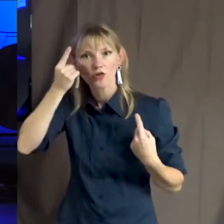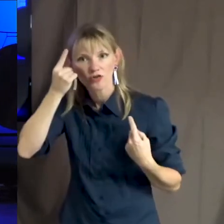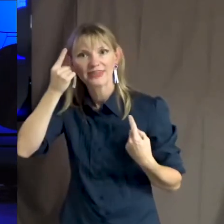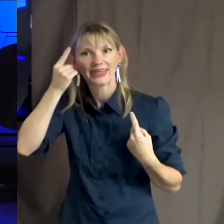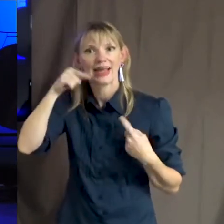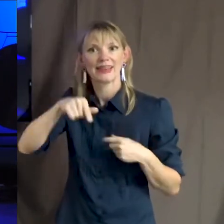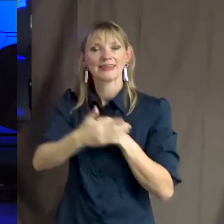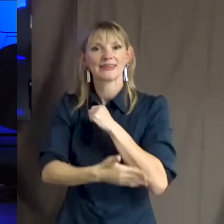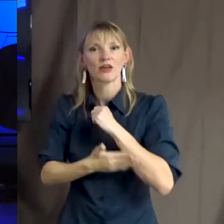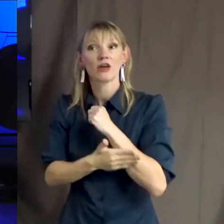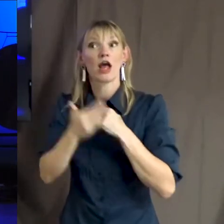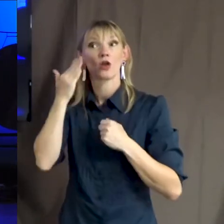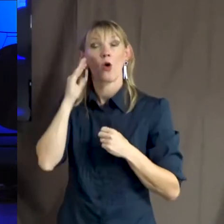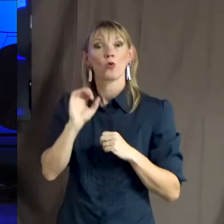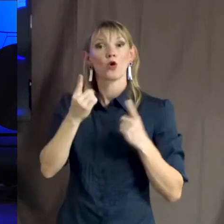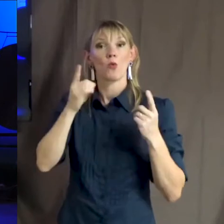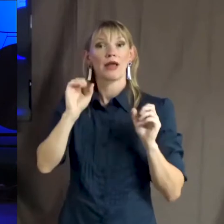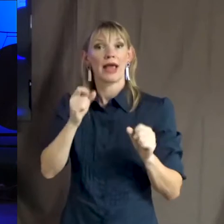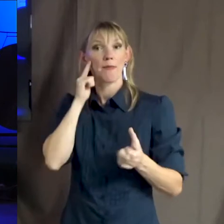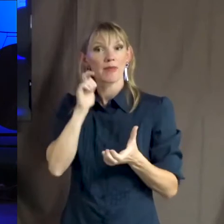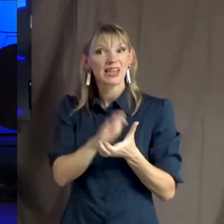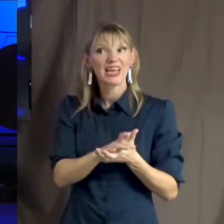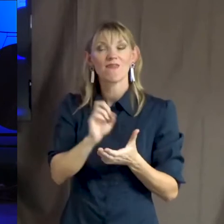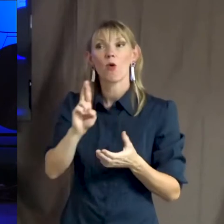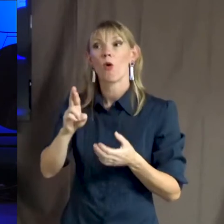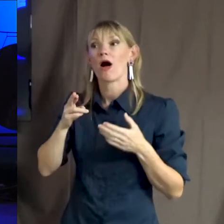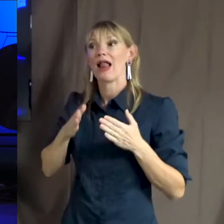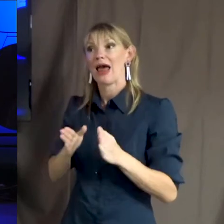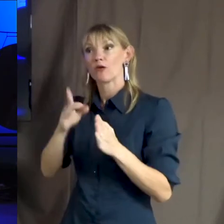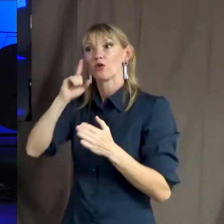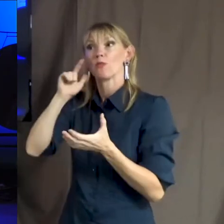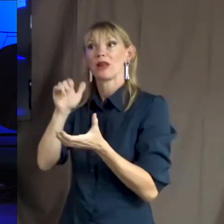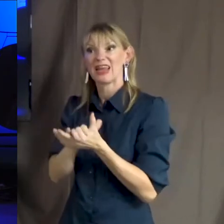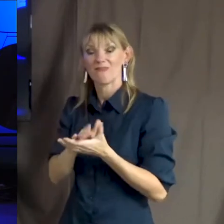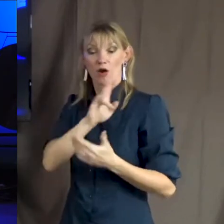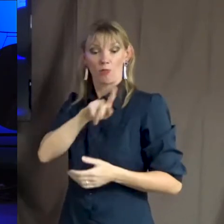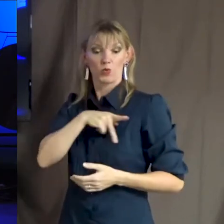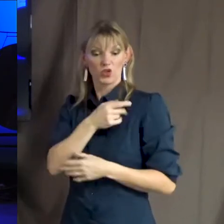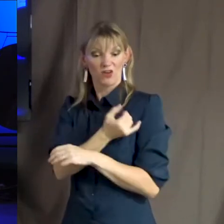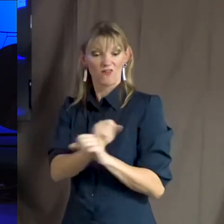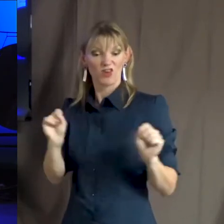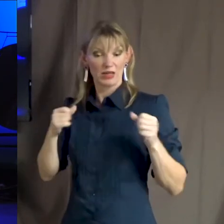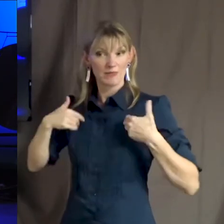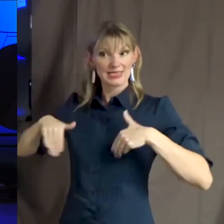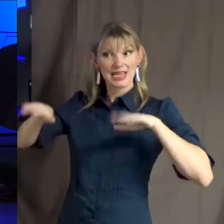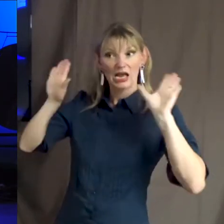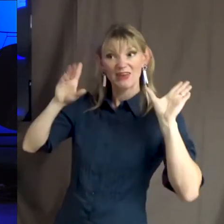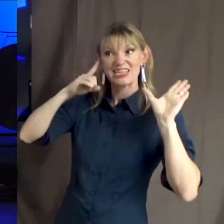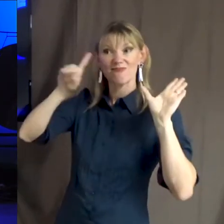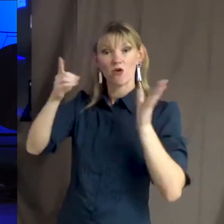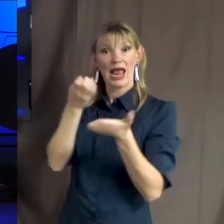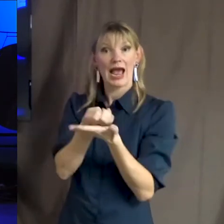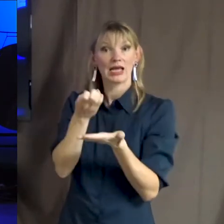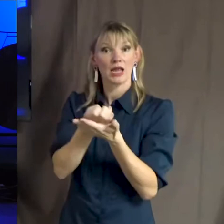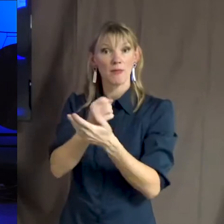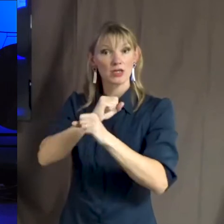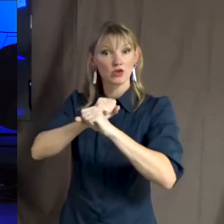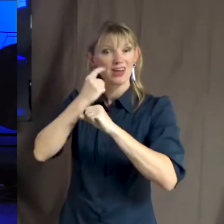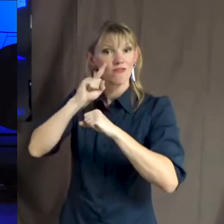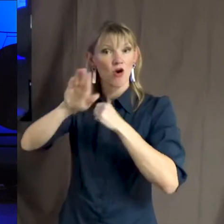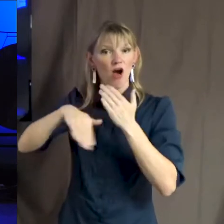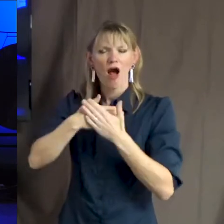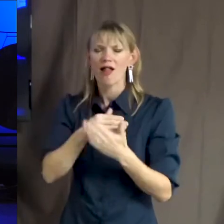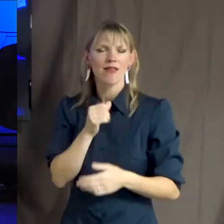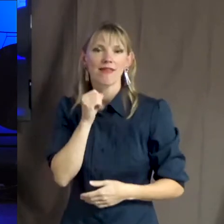that no one can believe or be led to believe that personal freedom must be surrendered in order to ensure economic security for all.